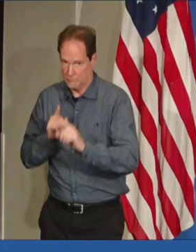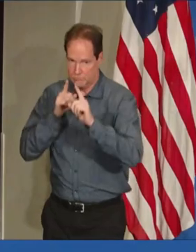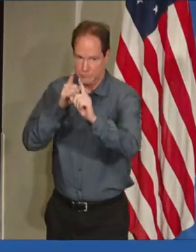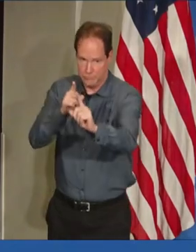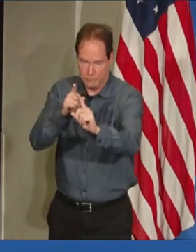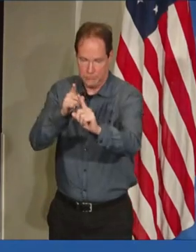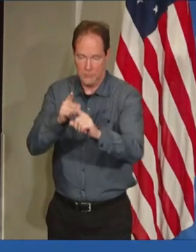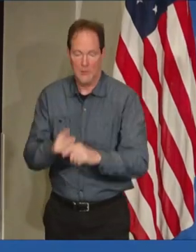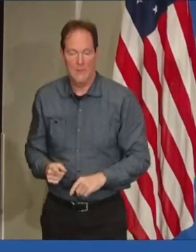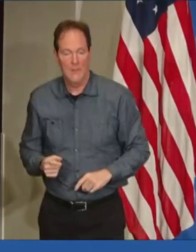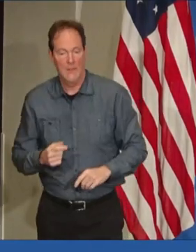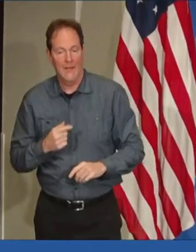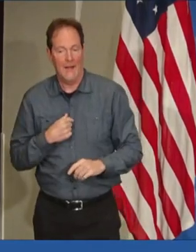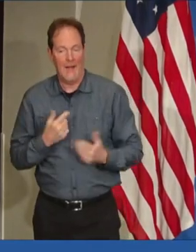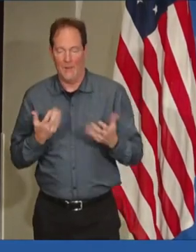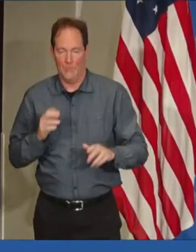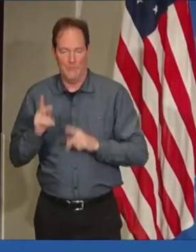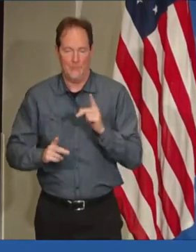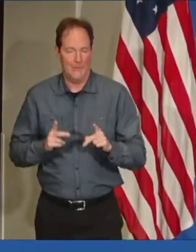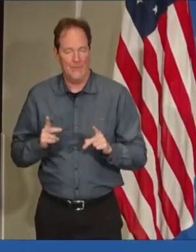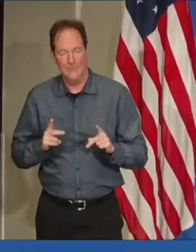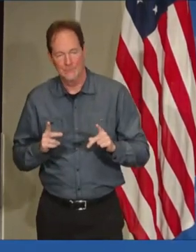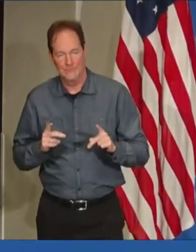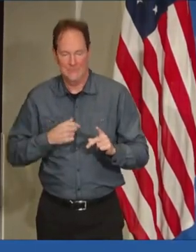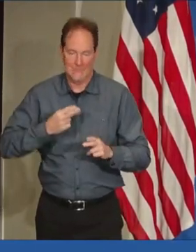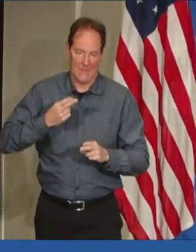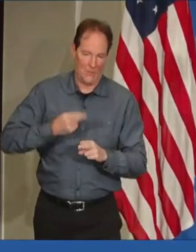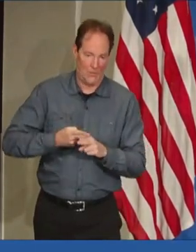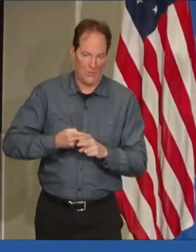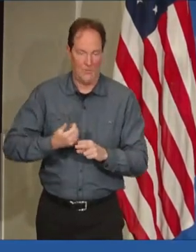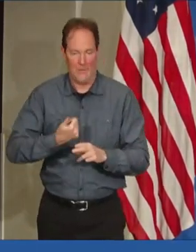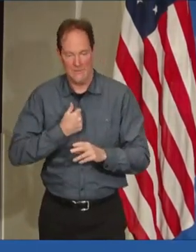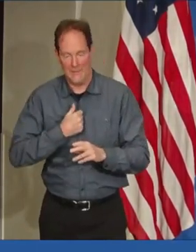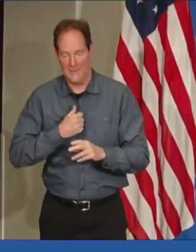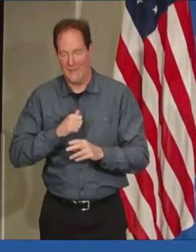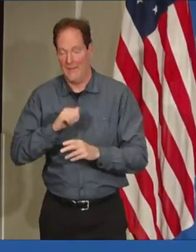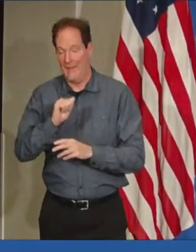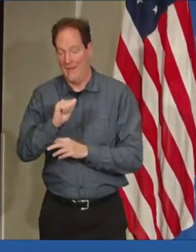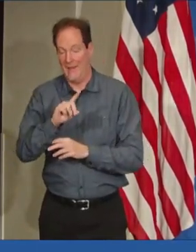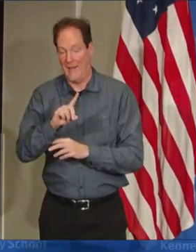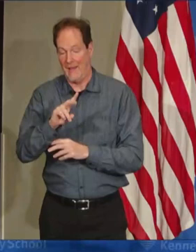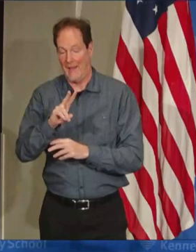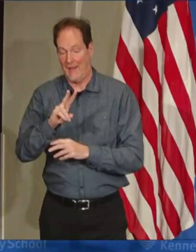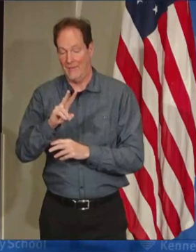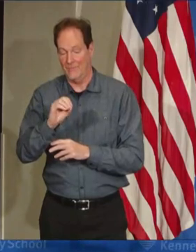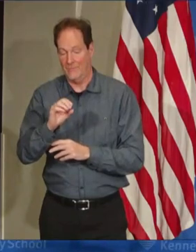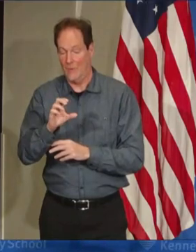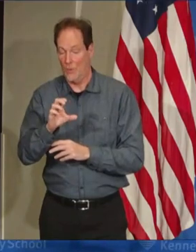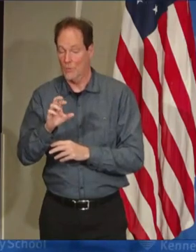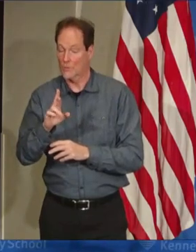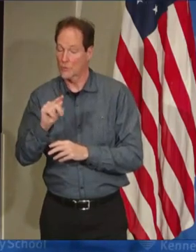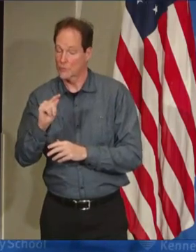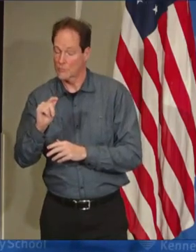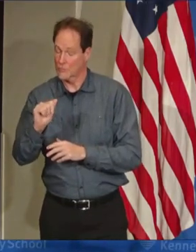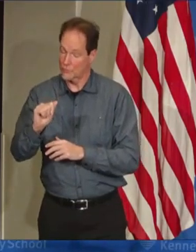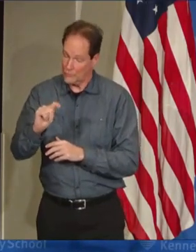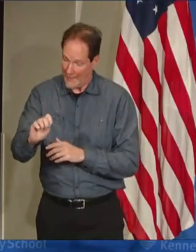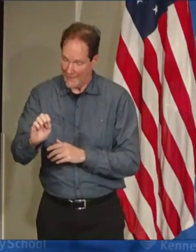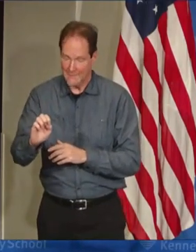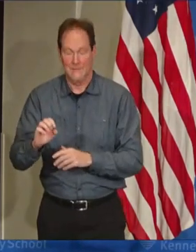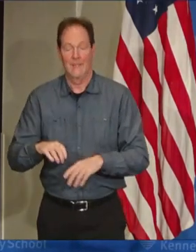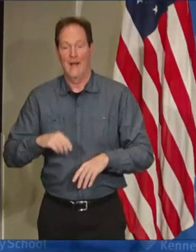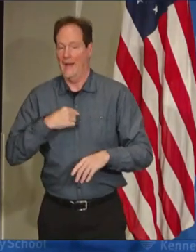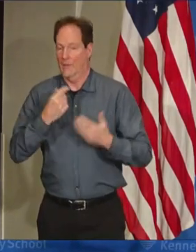people who, I mean, I call myself an advocate. I didn't want people on the team who did